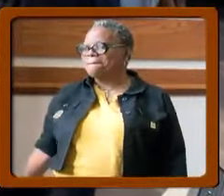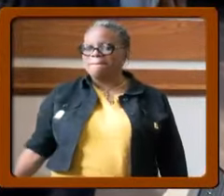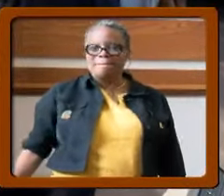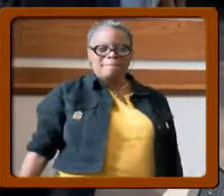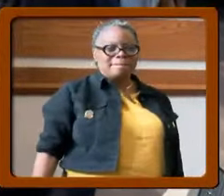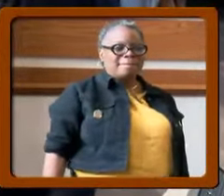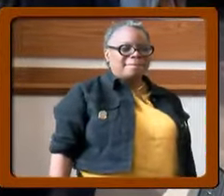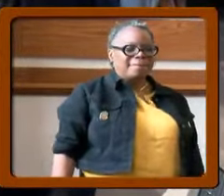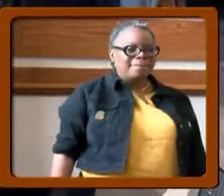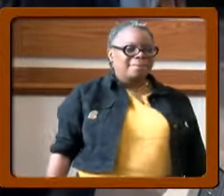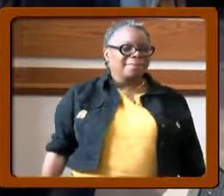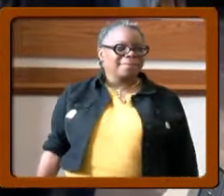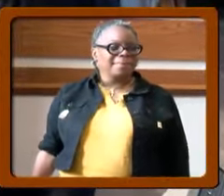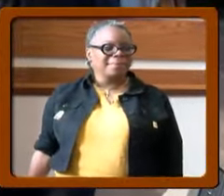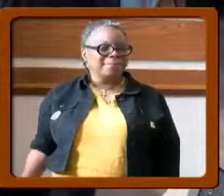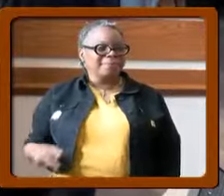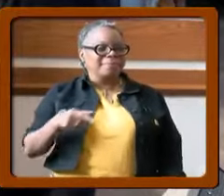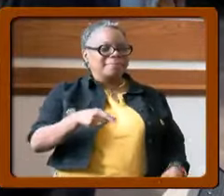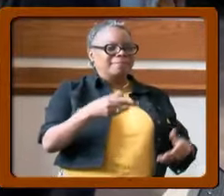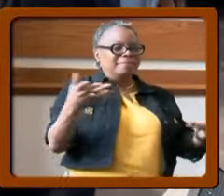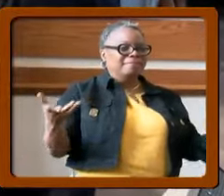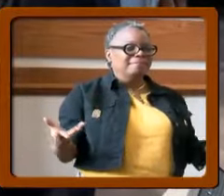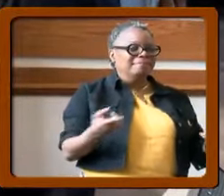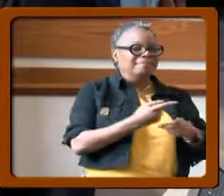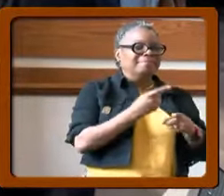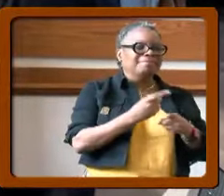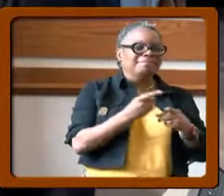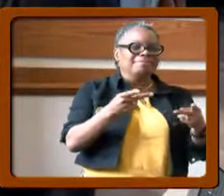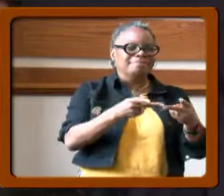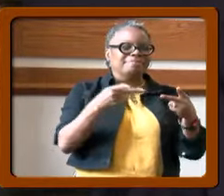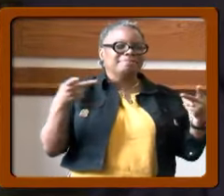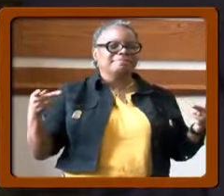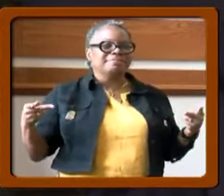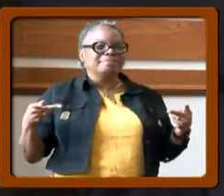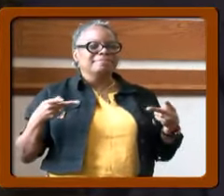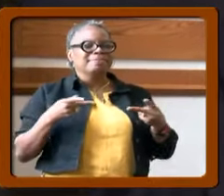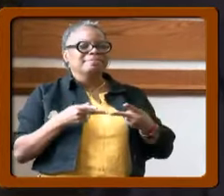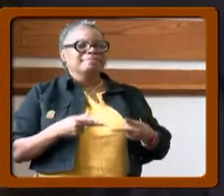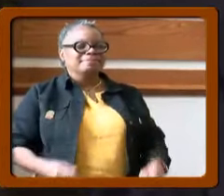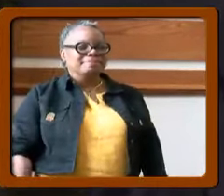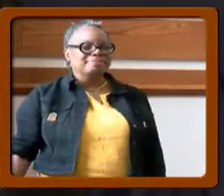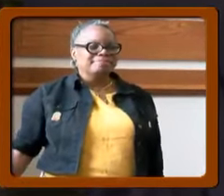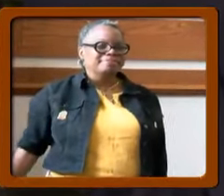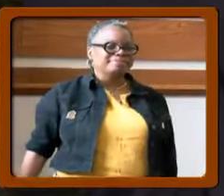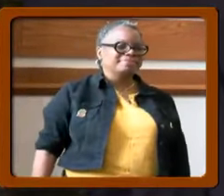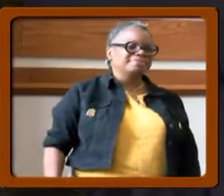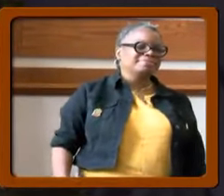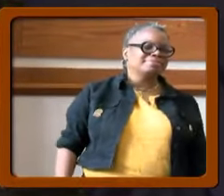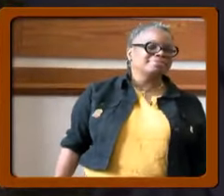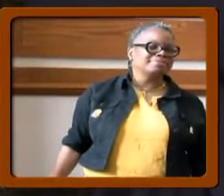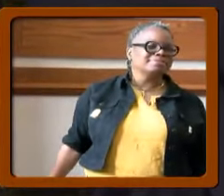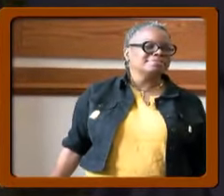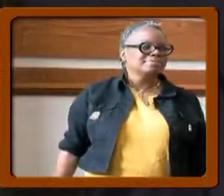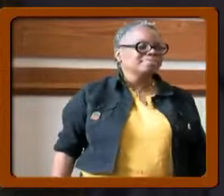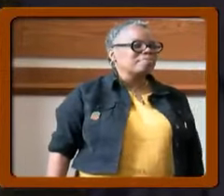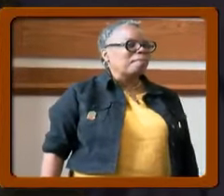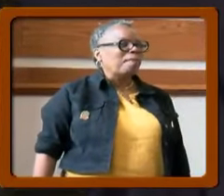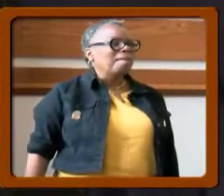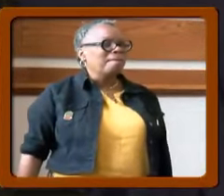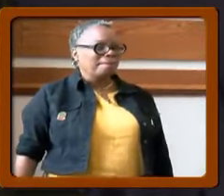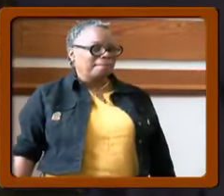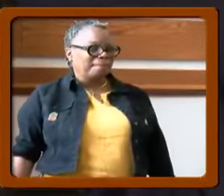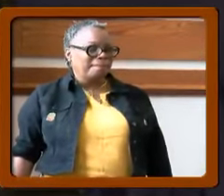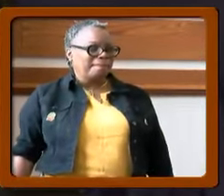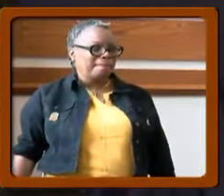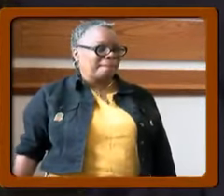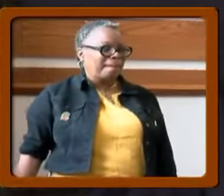I wanna know. Tell him you're in the right place to get it right. You're in the right place to get it right. Tell him you're in the right place to get it right.